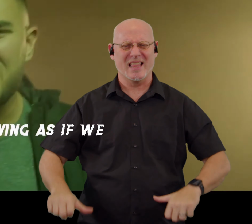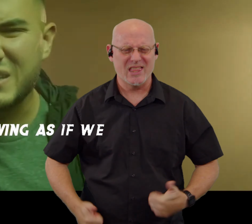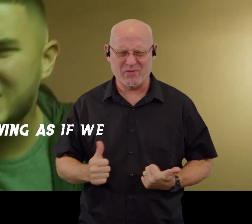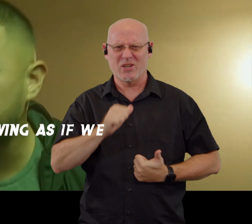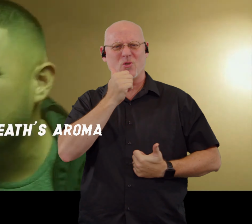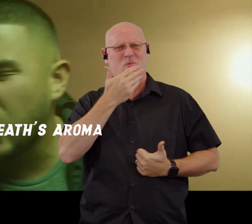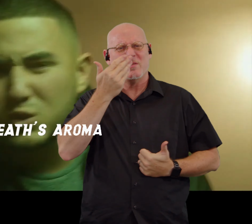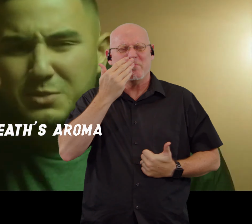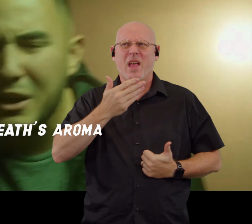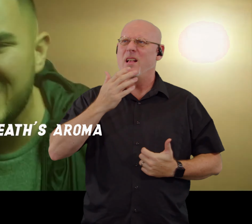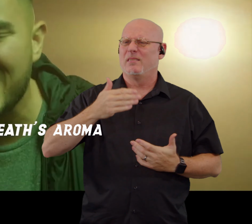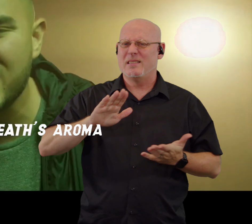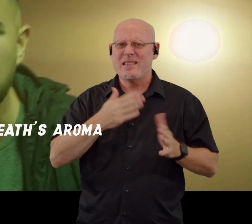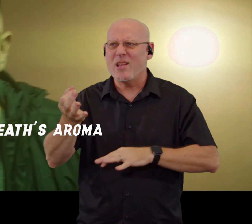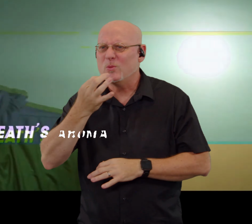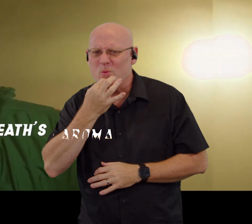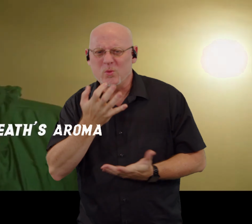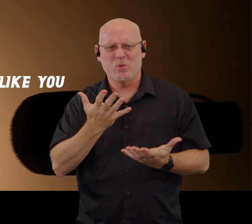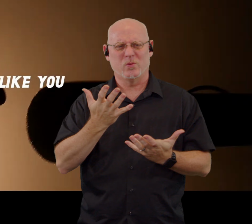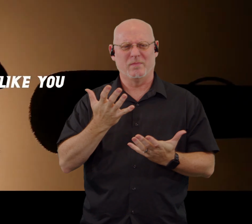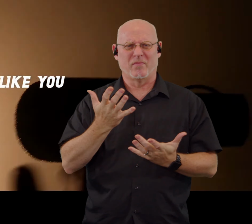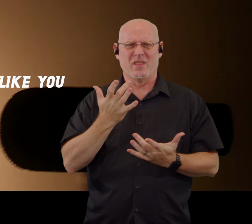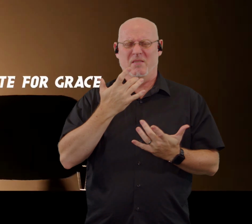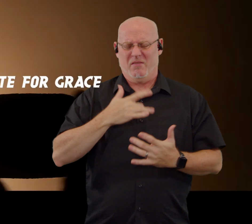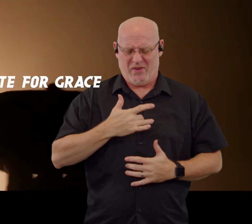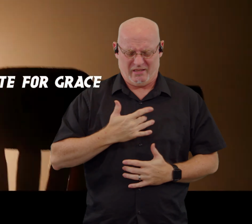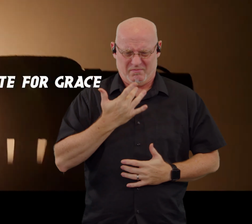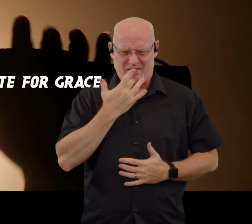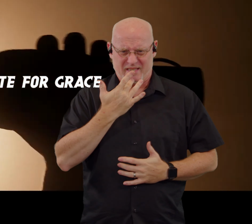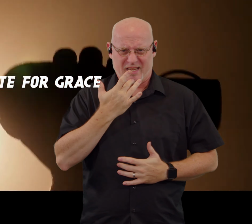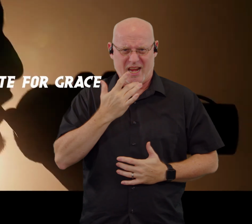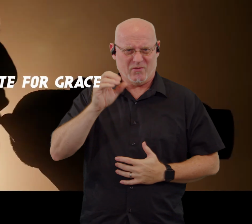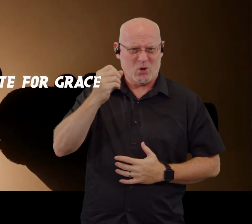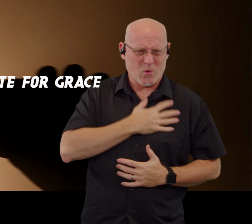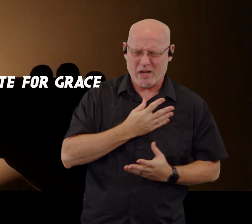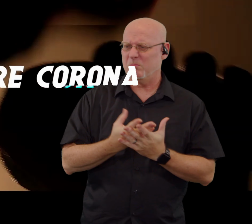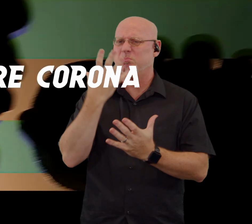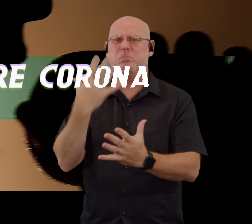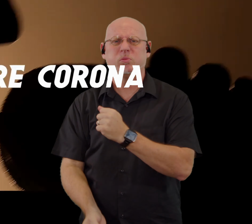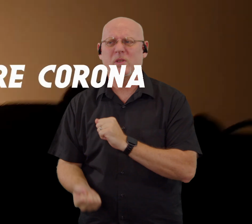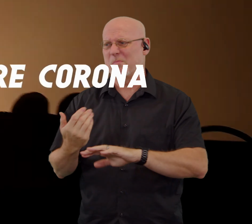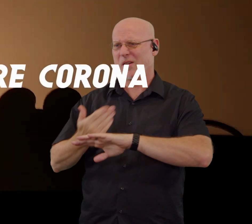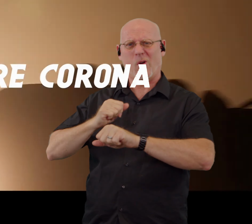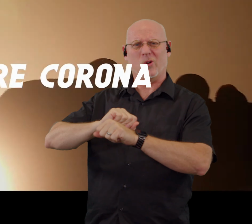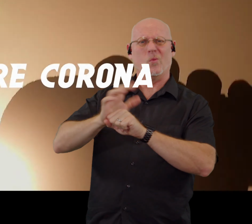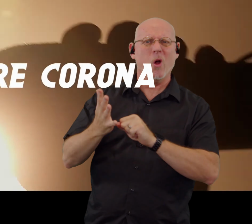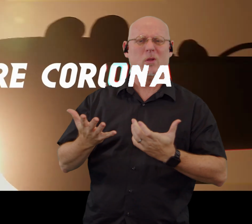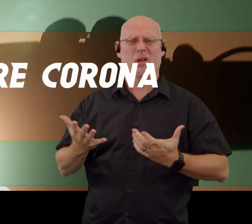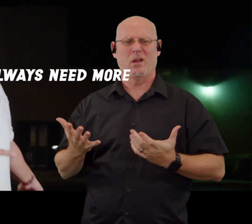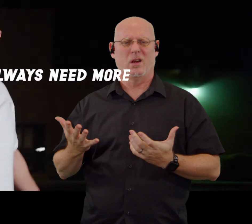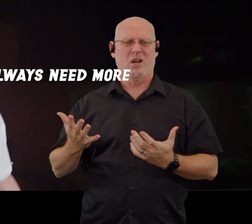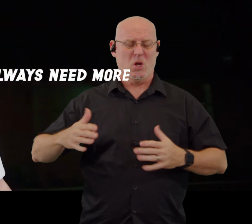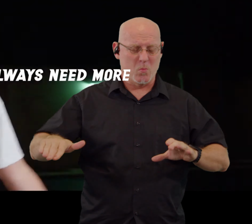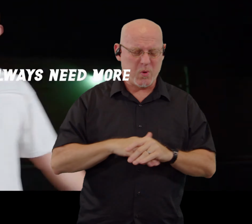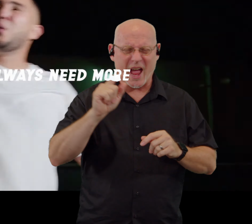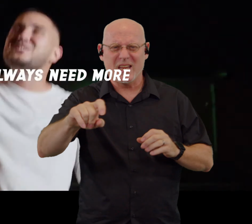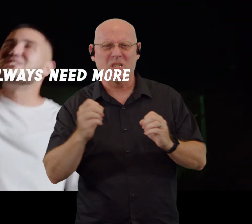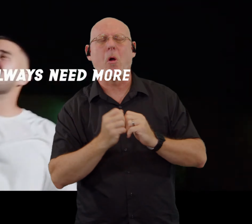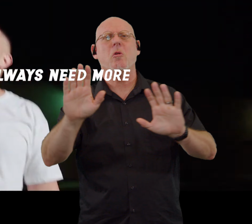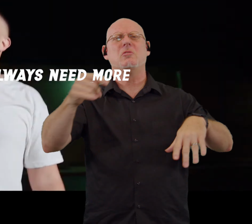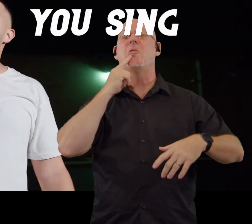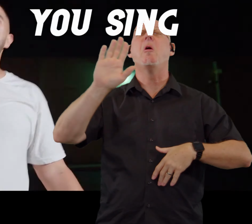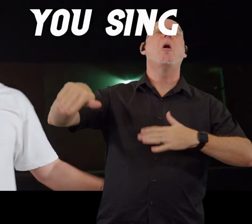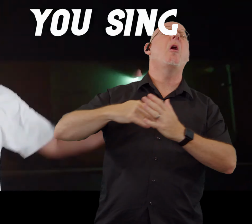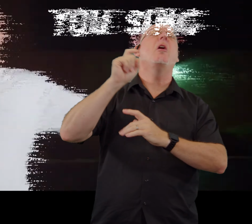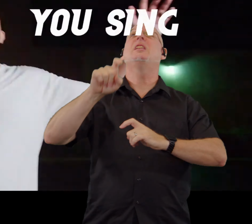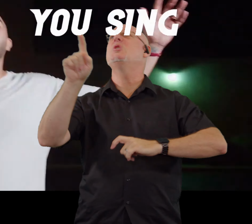Senselessly living as if we don't smell death's aroma. It seems like you lost your taste for grace way before Corona. The bride that always